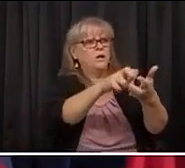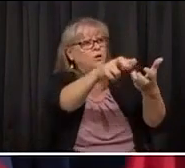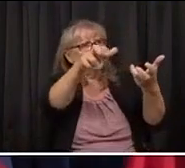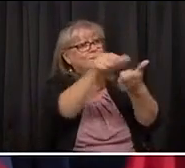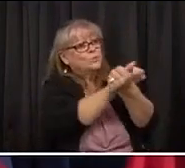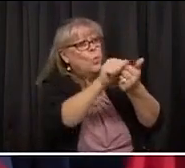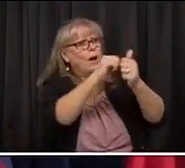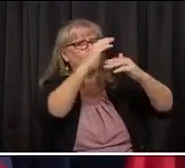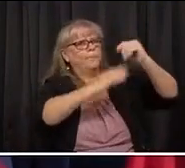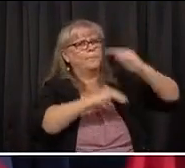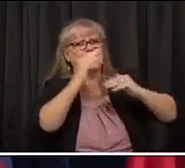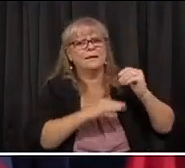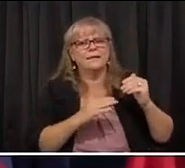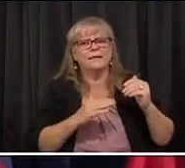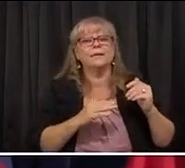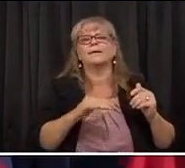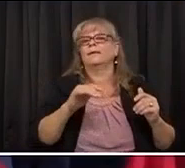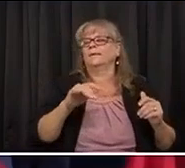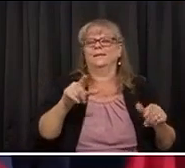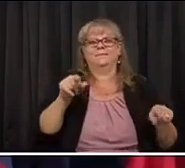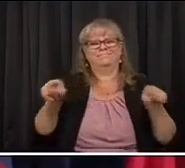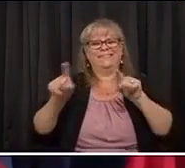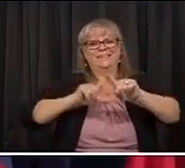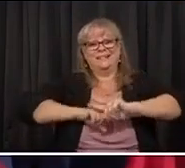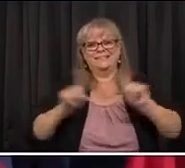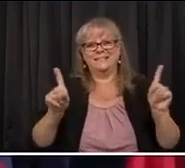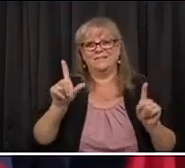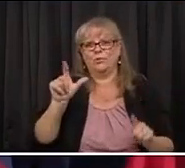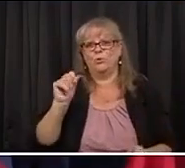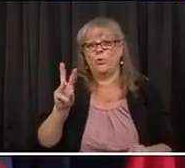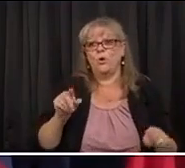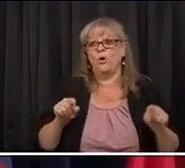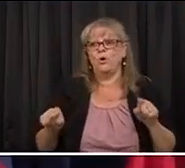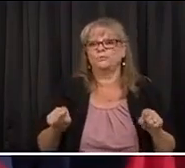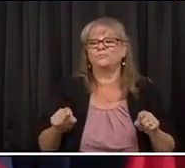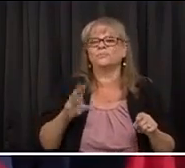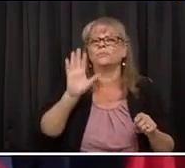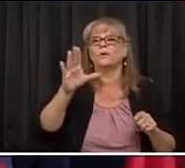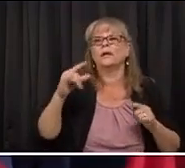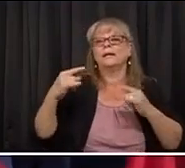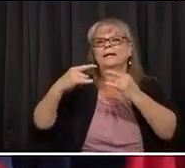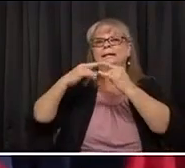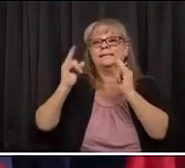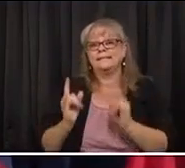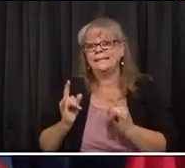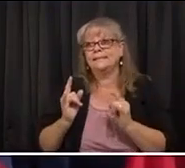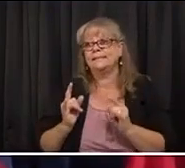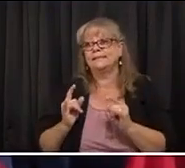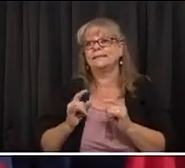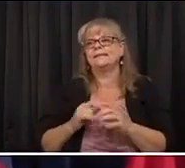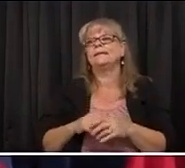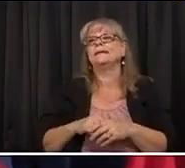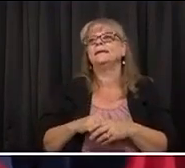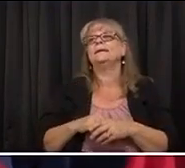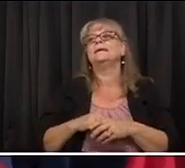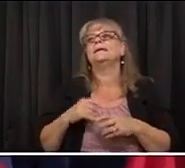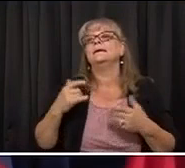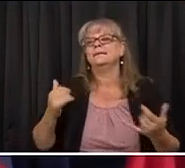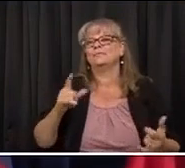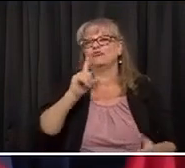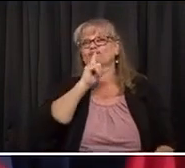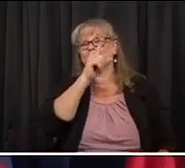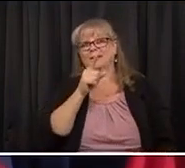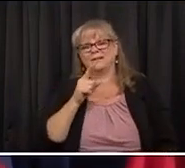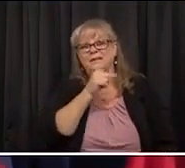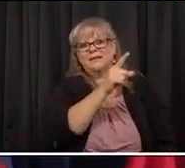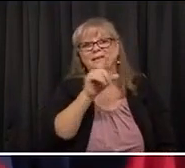things. I don't want to conflate those. I mean, a tent, in a camp is something that is up to a city. They want it, they don't want it.